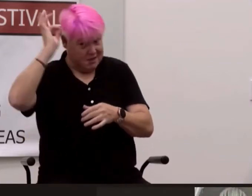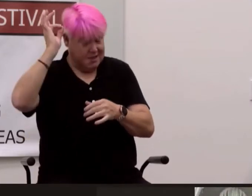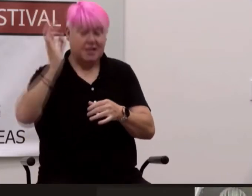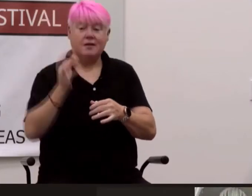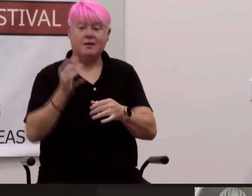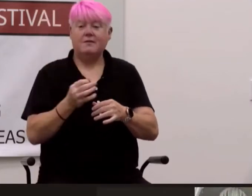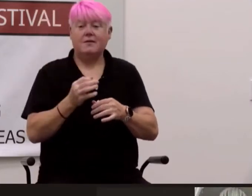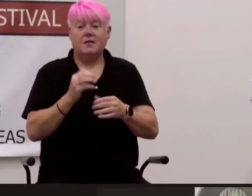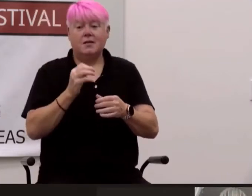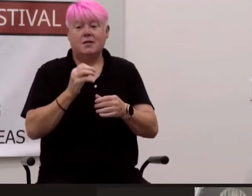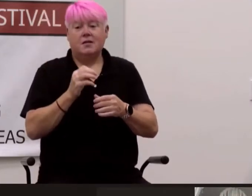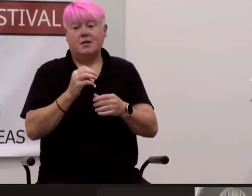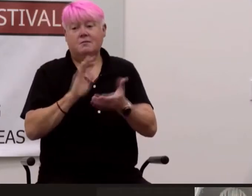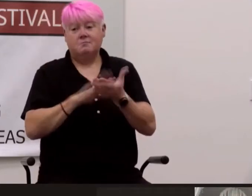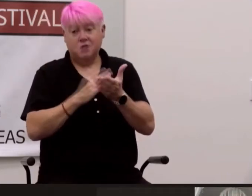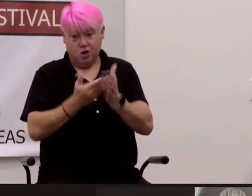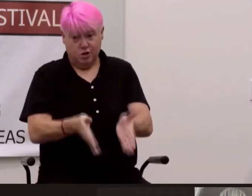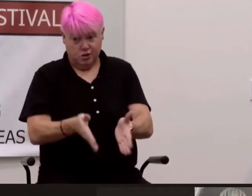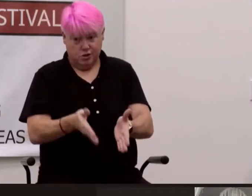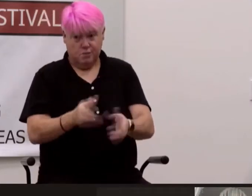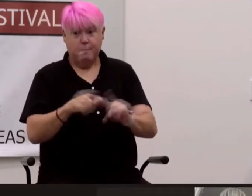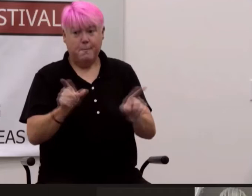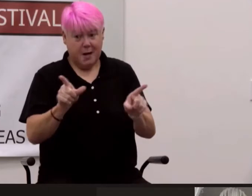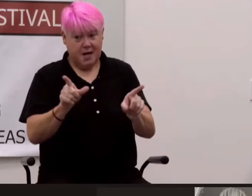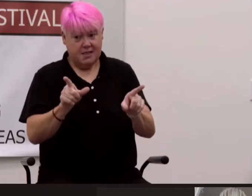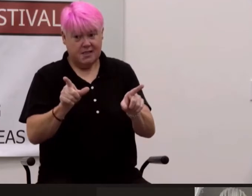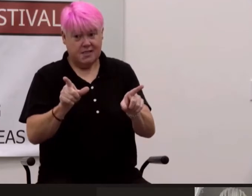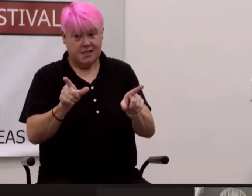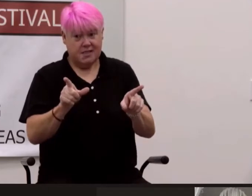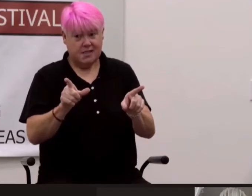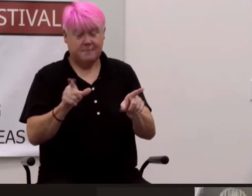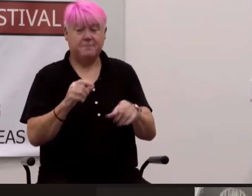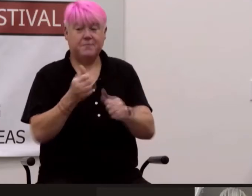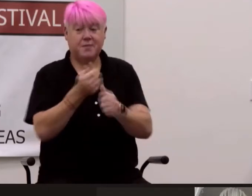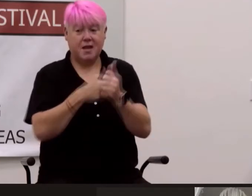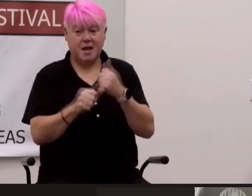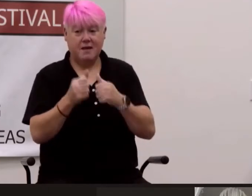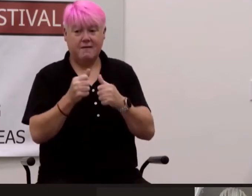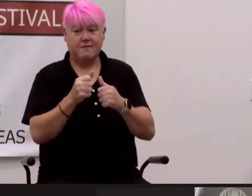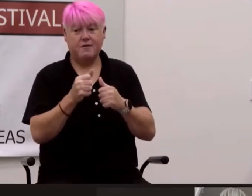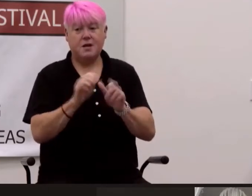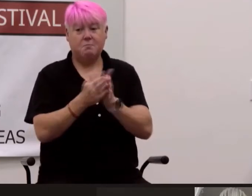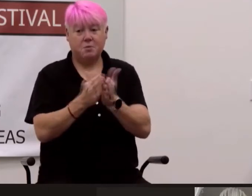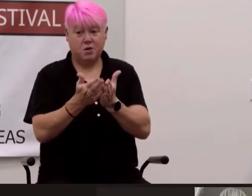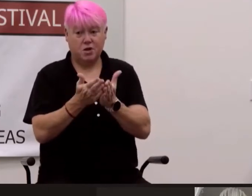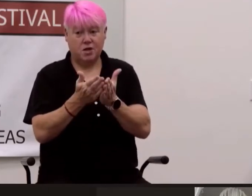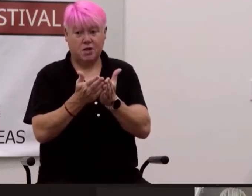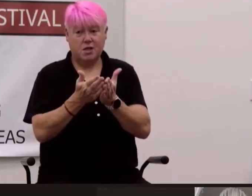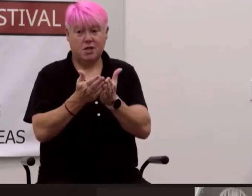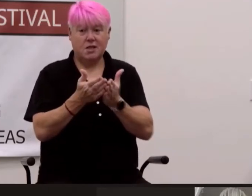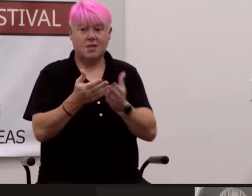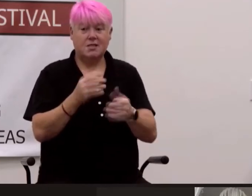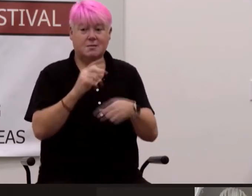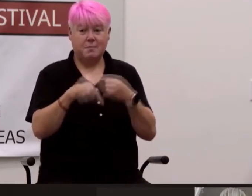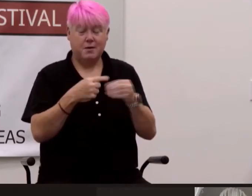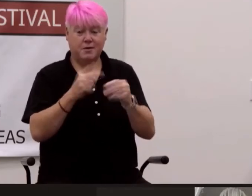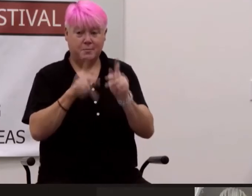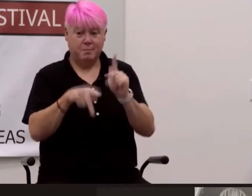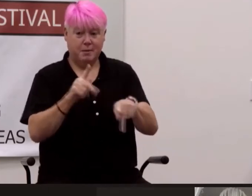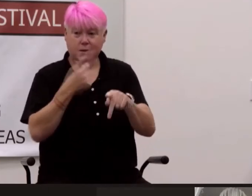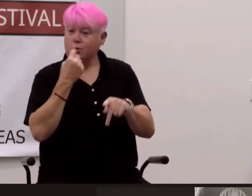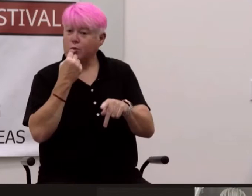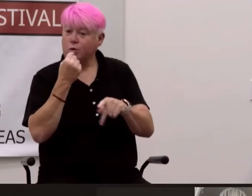are. But every book is different. Every book is reflective of the people who write it. And so